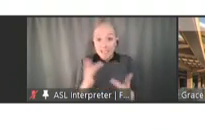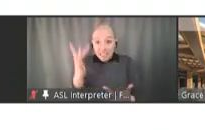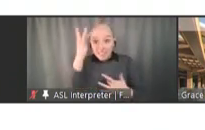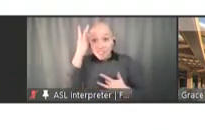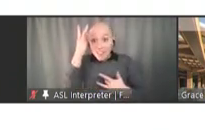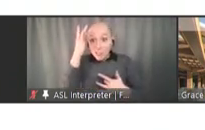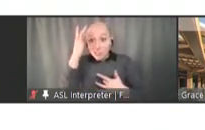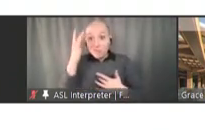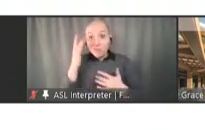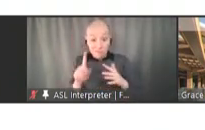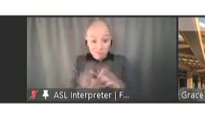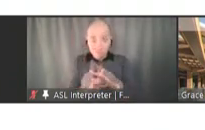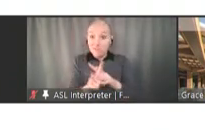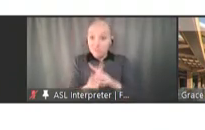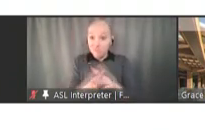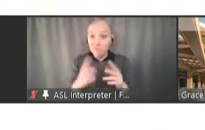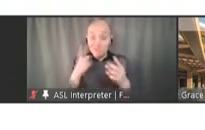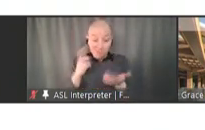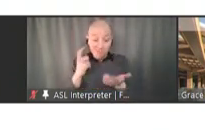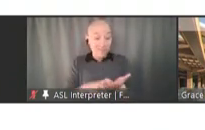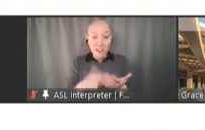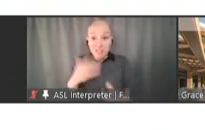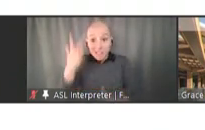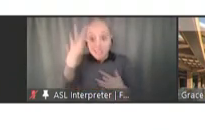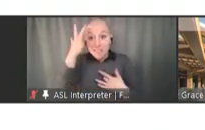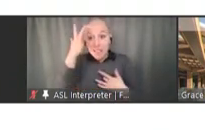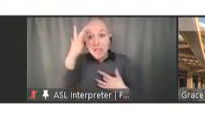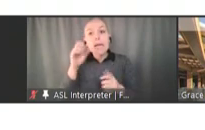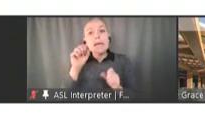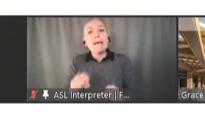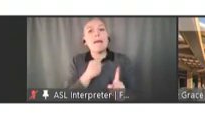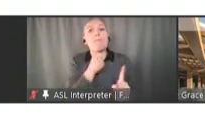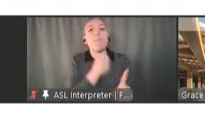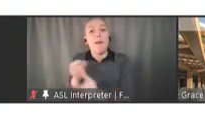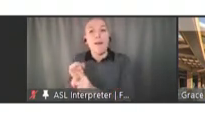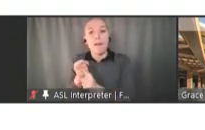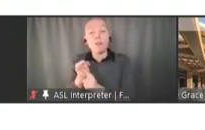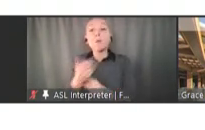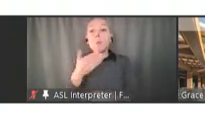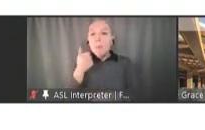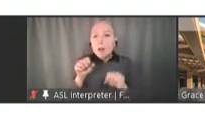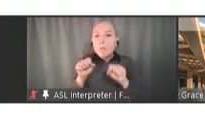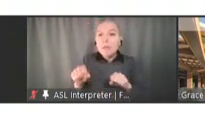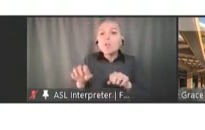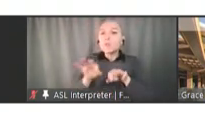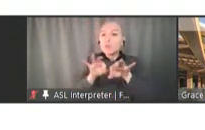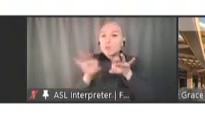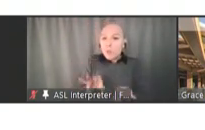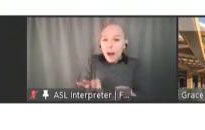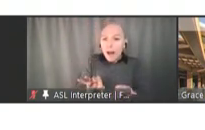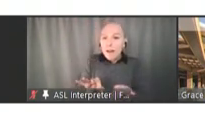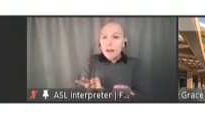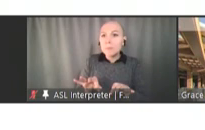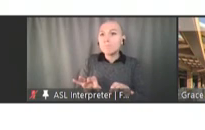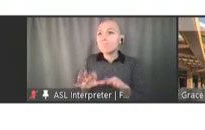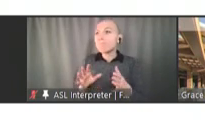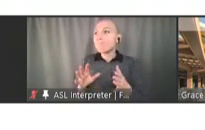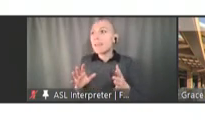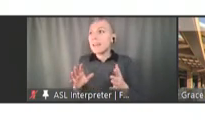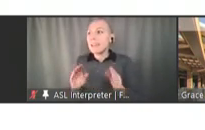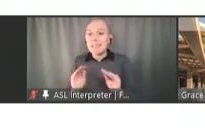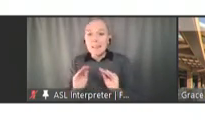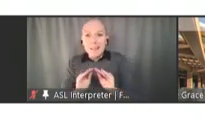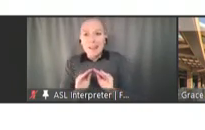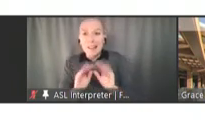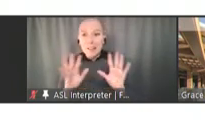so being able to better understand, describe, and sort of articulate what the actual